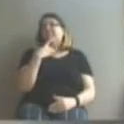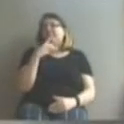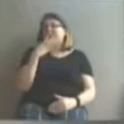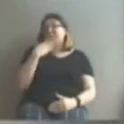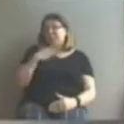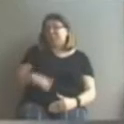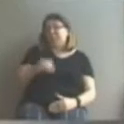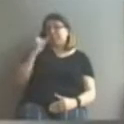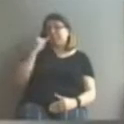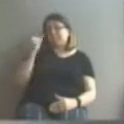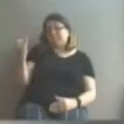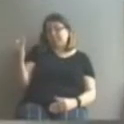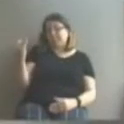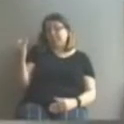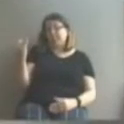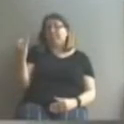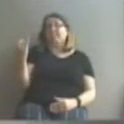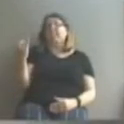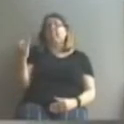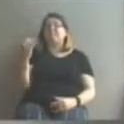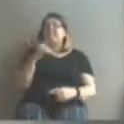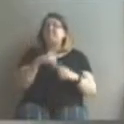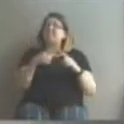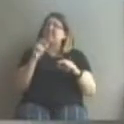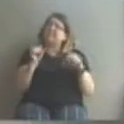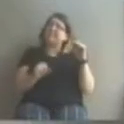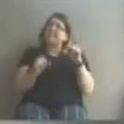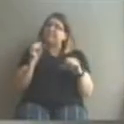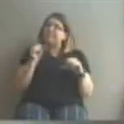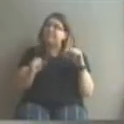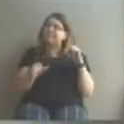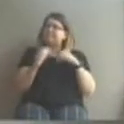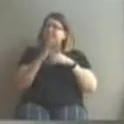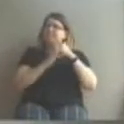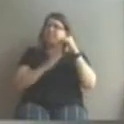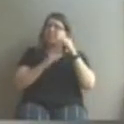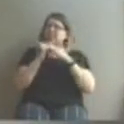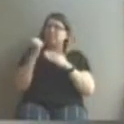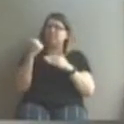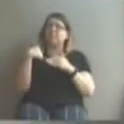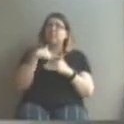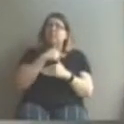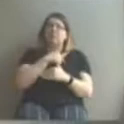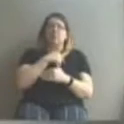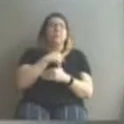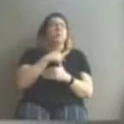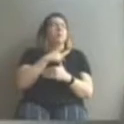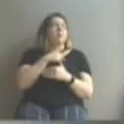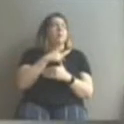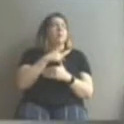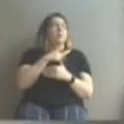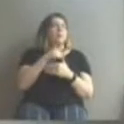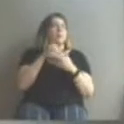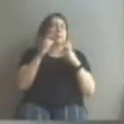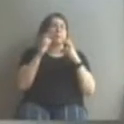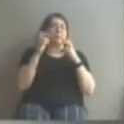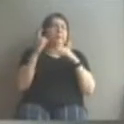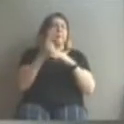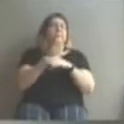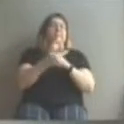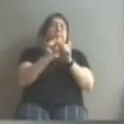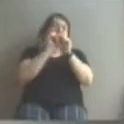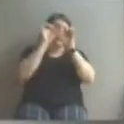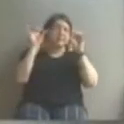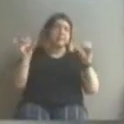a bad idea. I'm saying that I'm not sure that I'm comfortable that we're at the point to take this system-wide as we